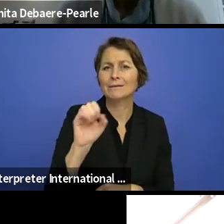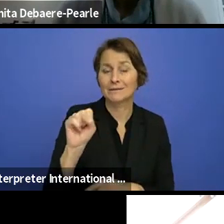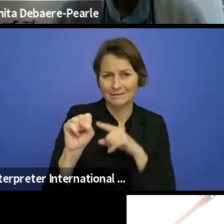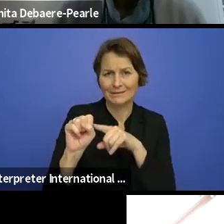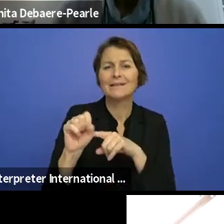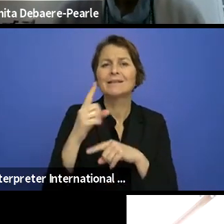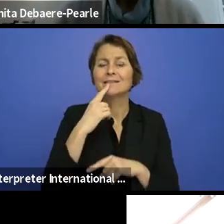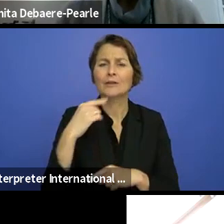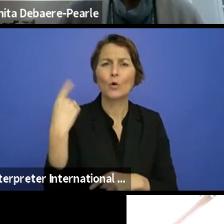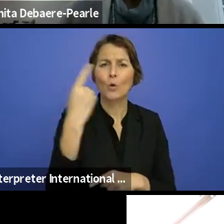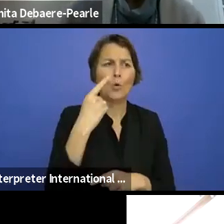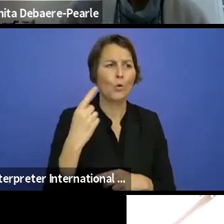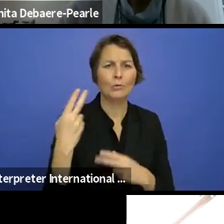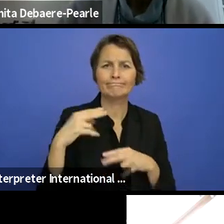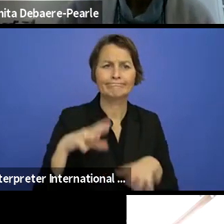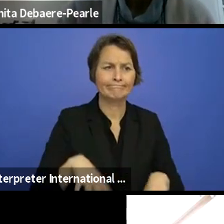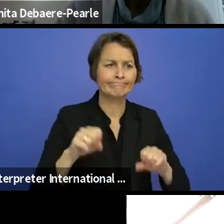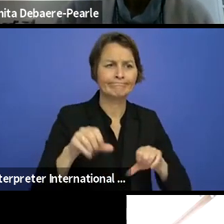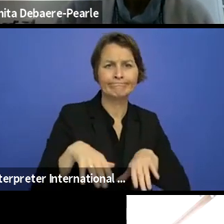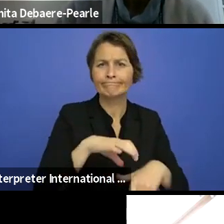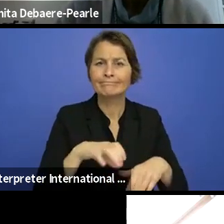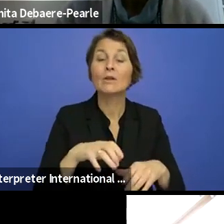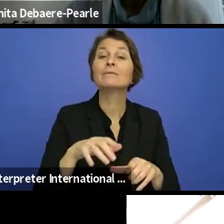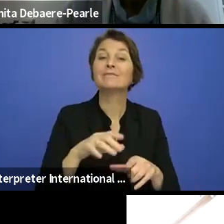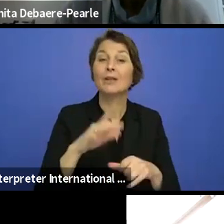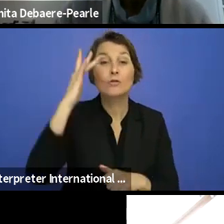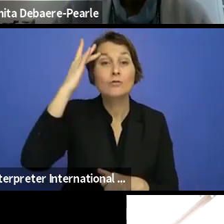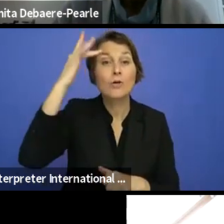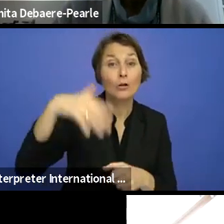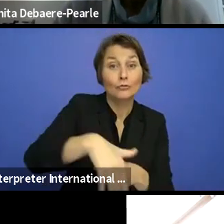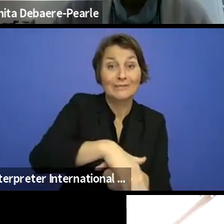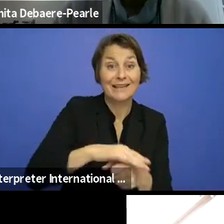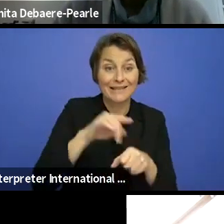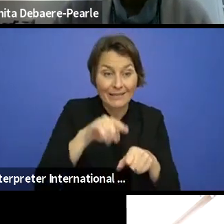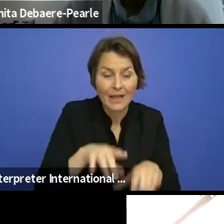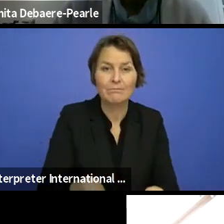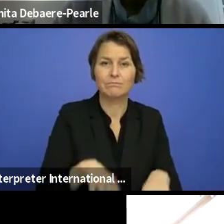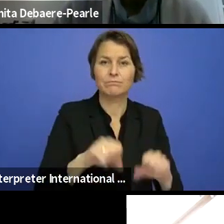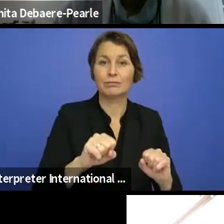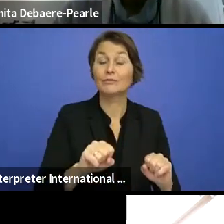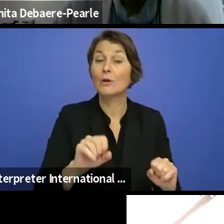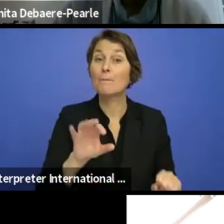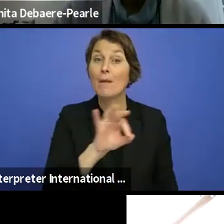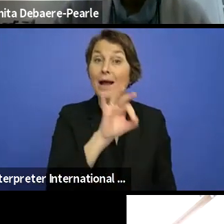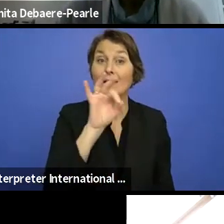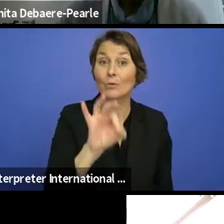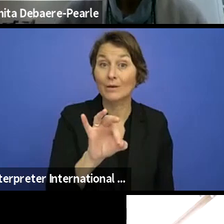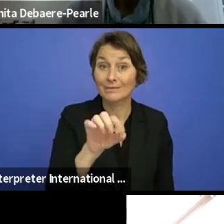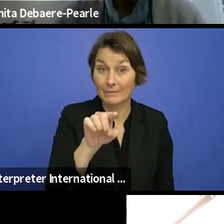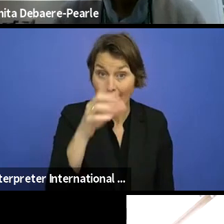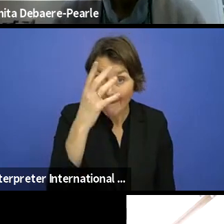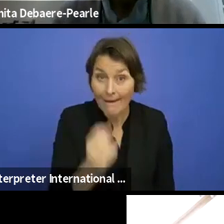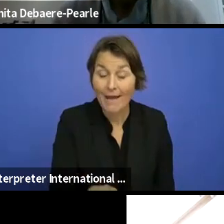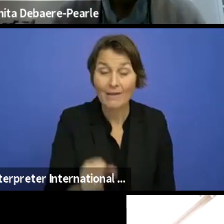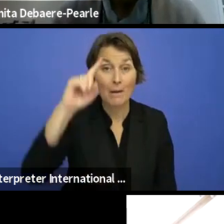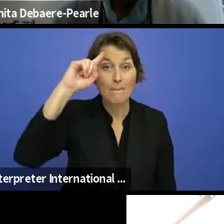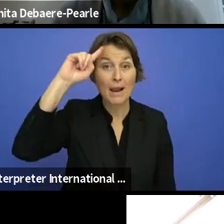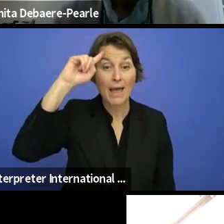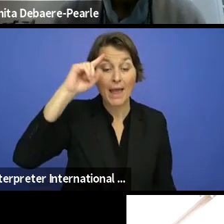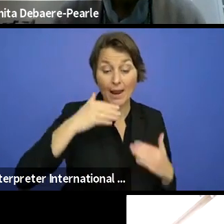cultural sector and the important role it can play. So my question is this: Is there a plan in the